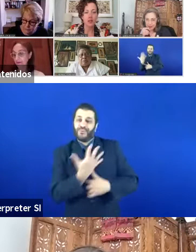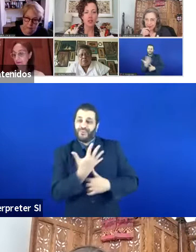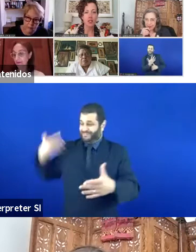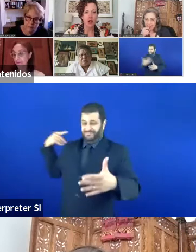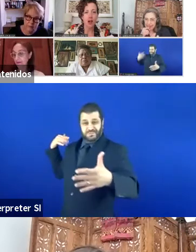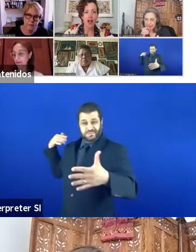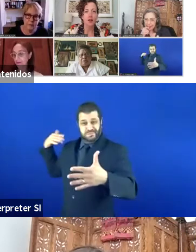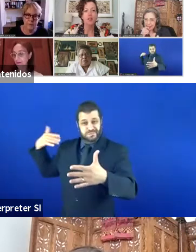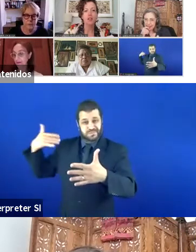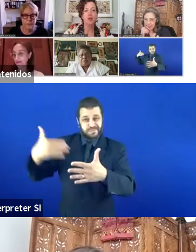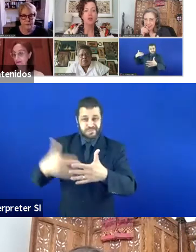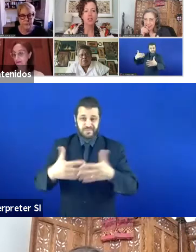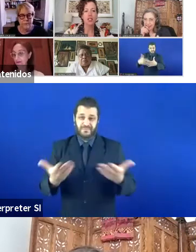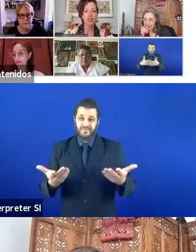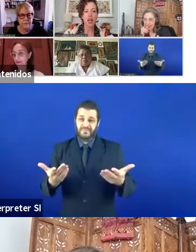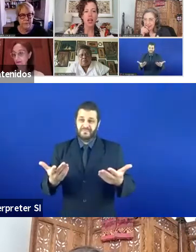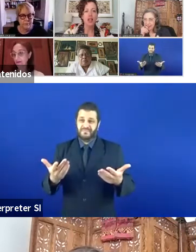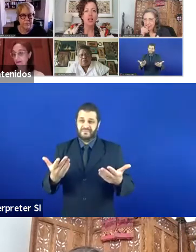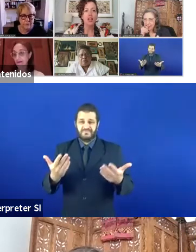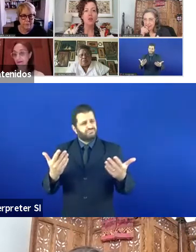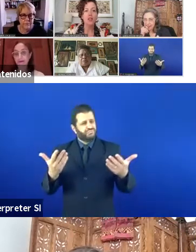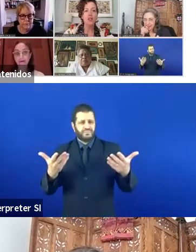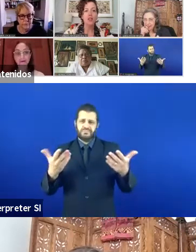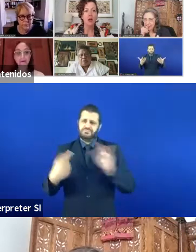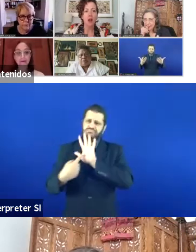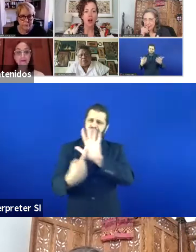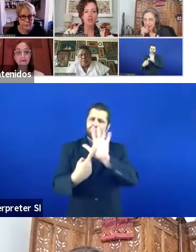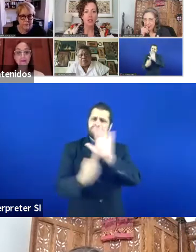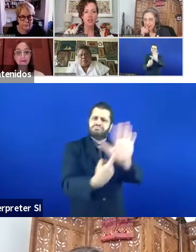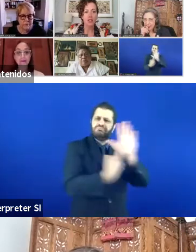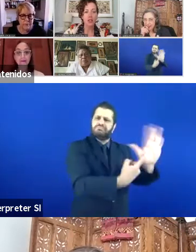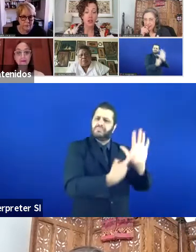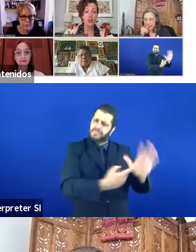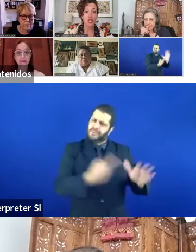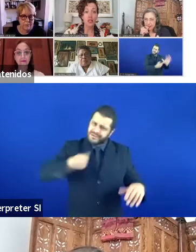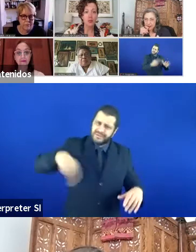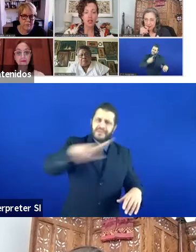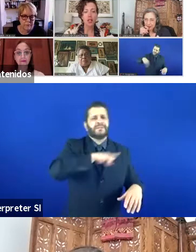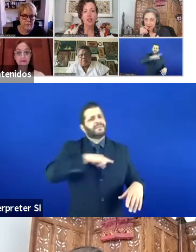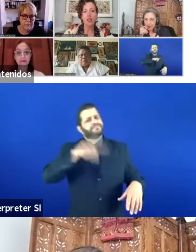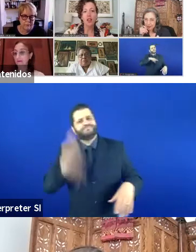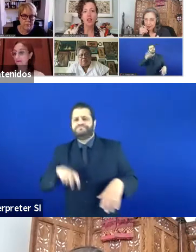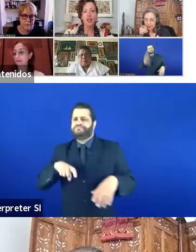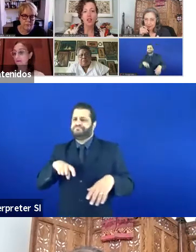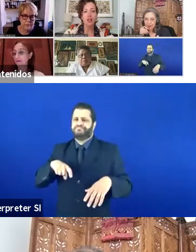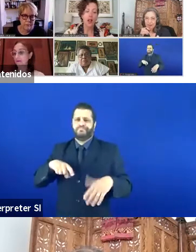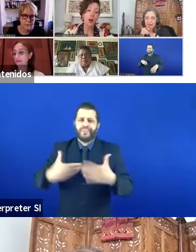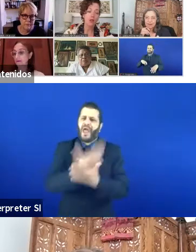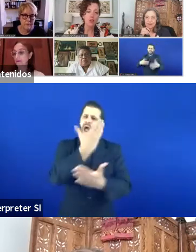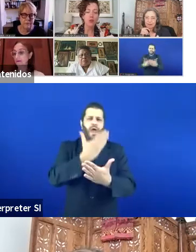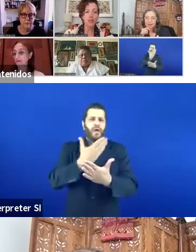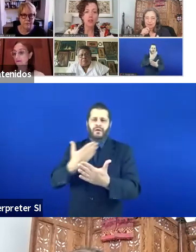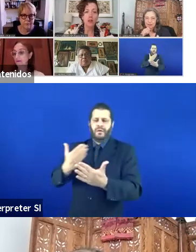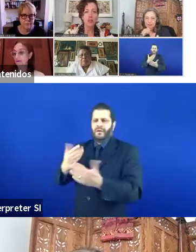been described, which is to say, there was zero confidence, understandably, that in now the